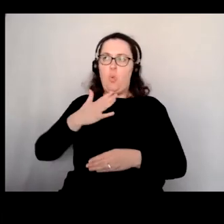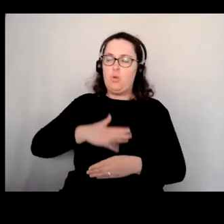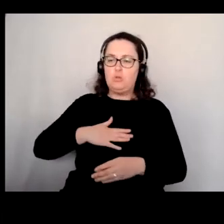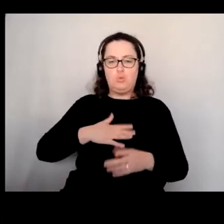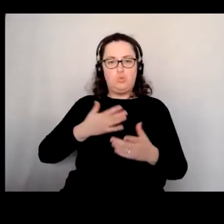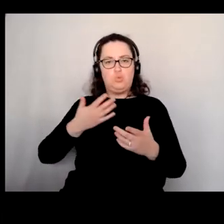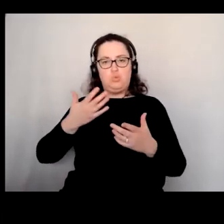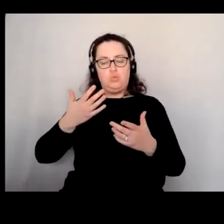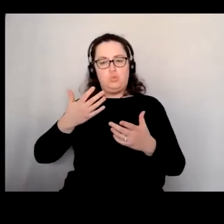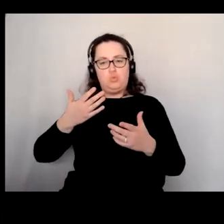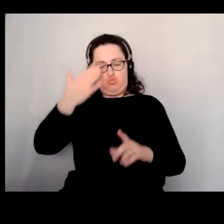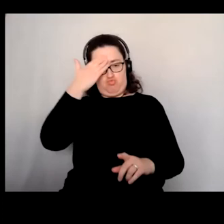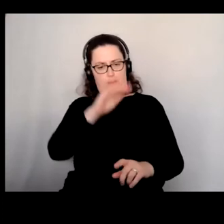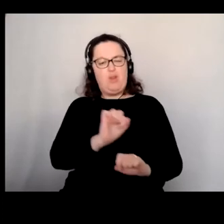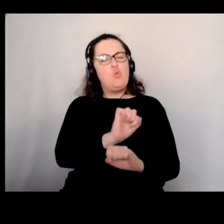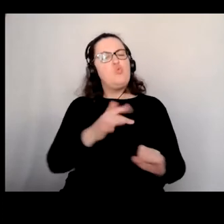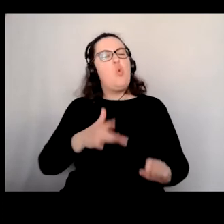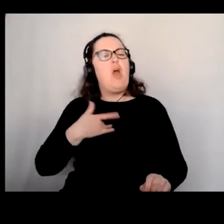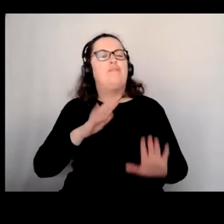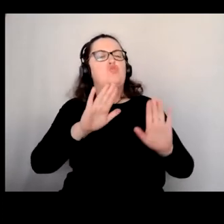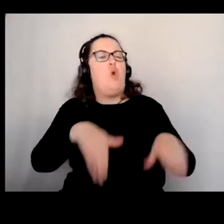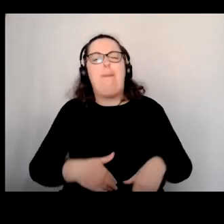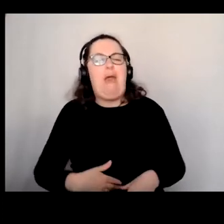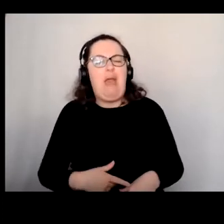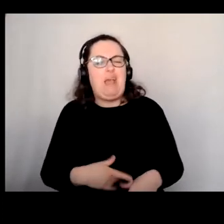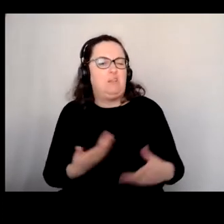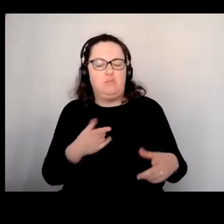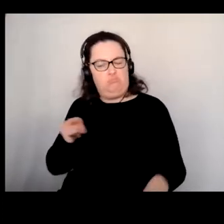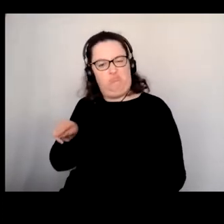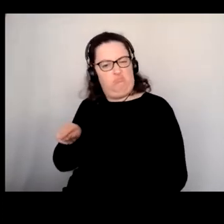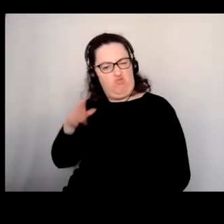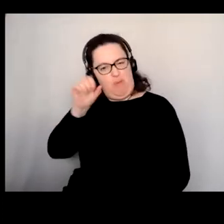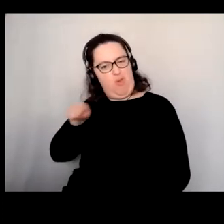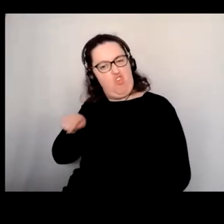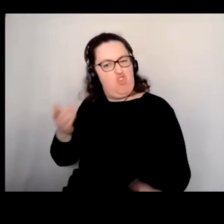and remind them that their lives aren't that bad, in a way.